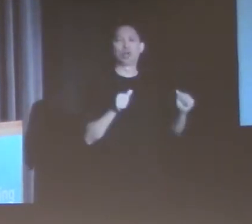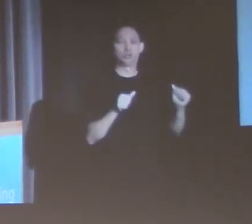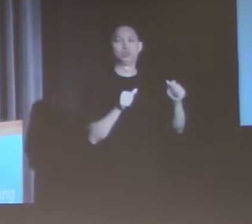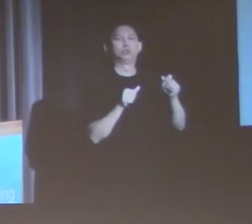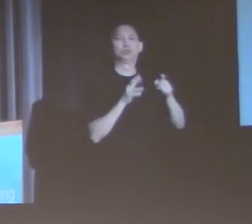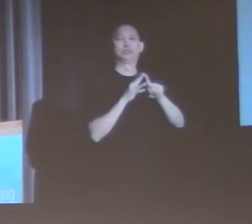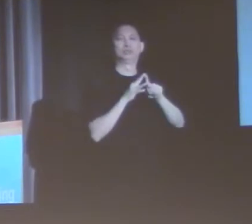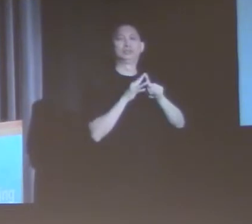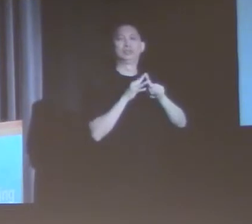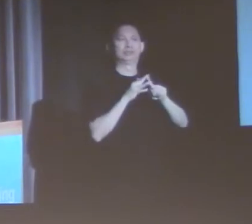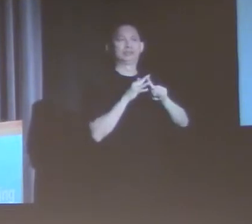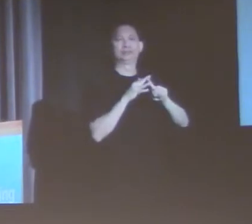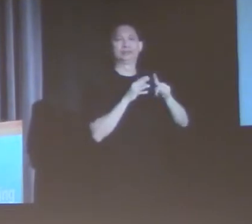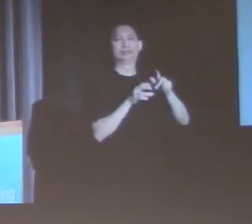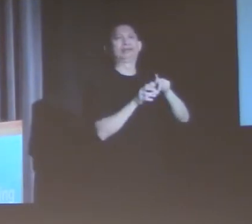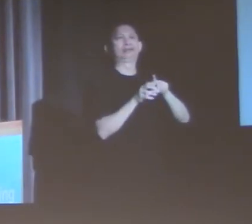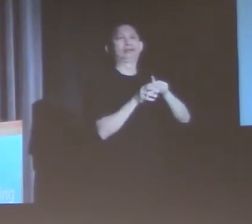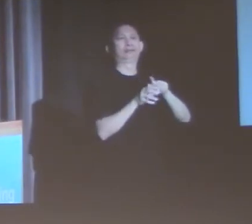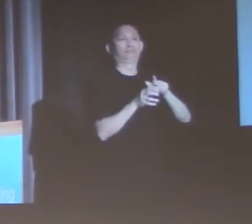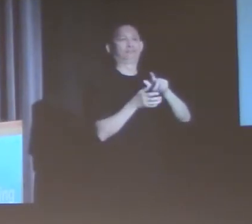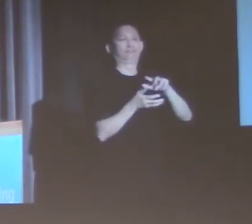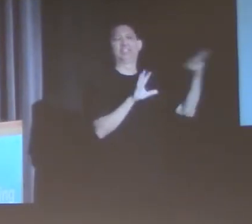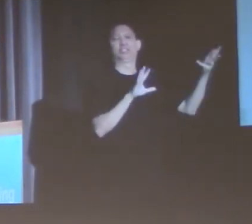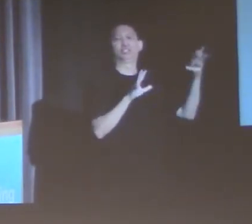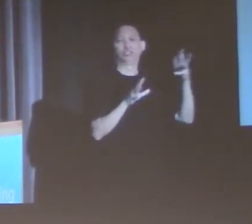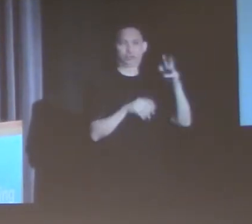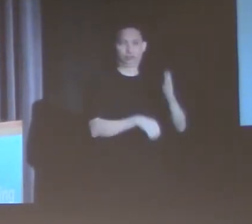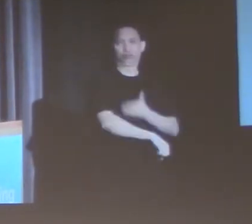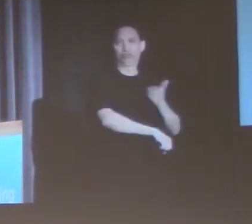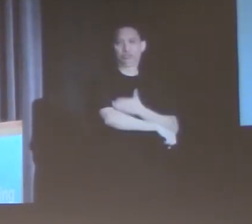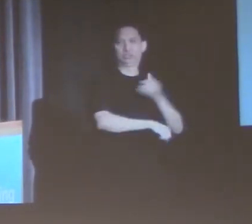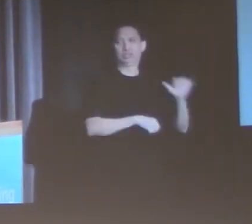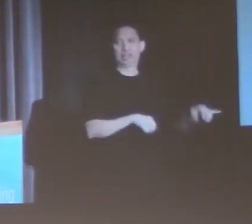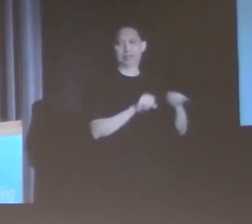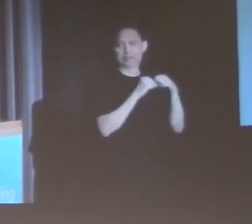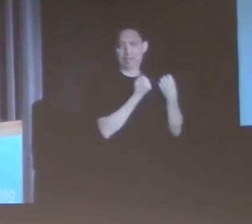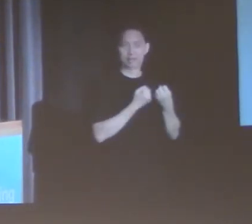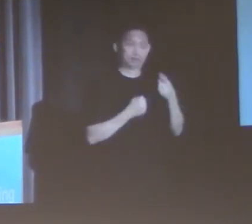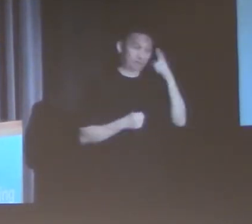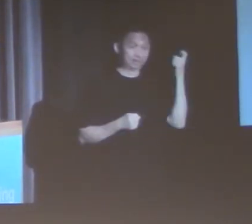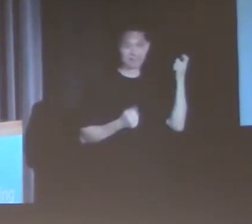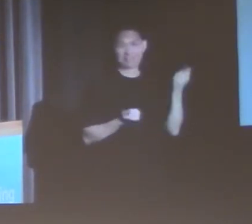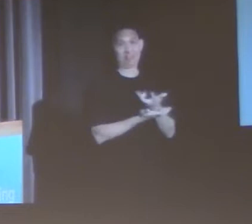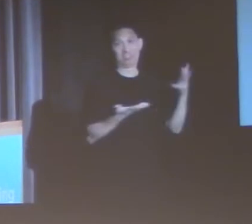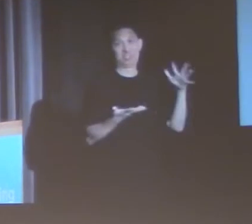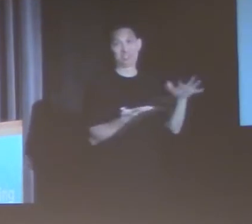destroyed society, destroyed basically everything.